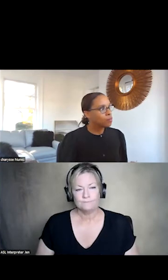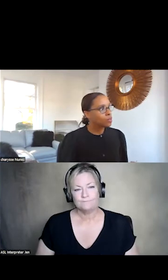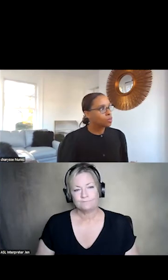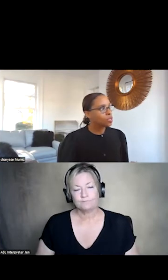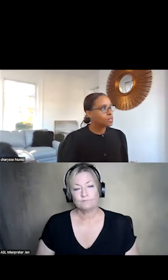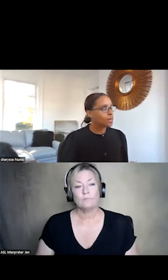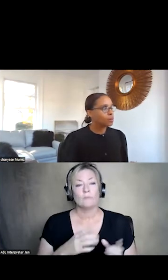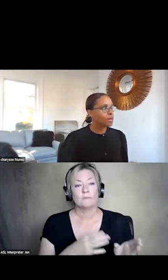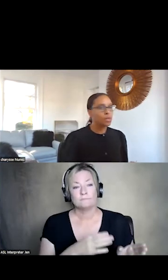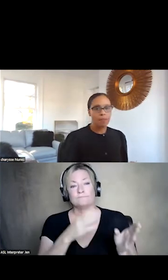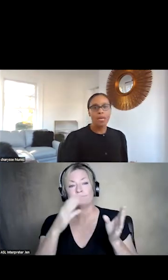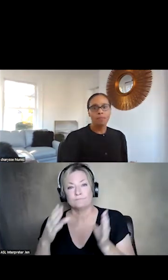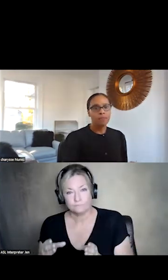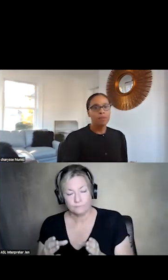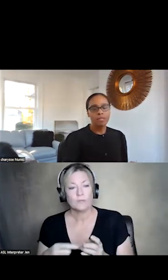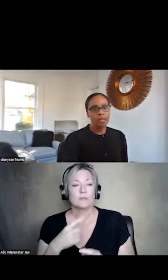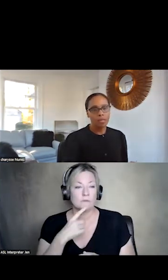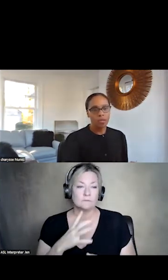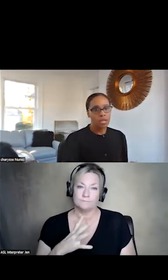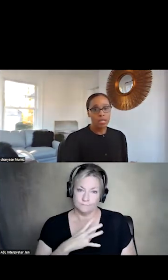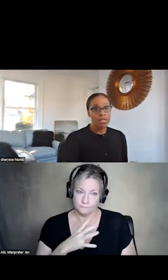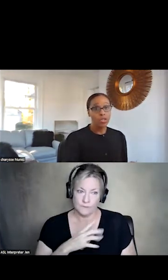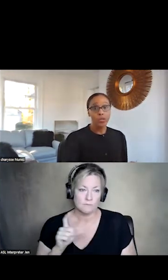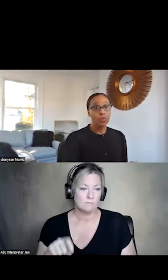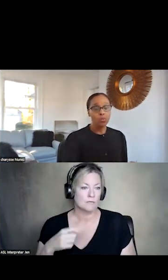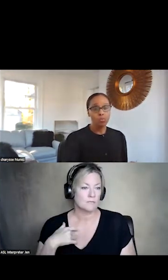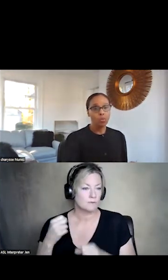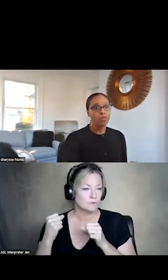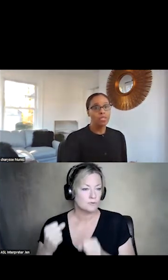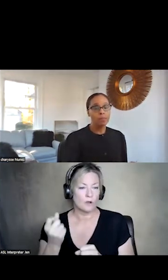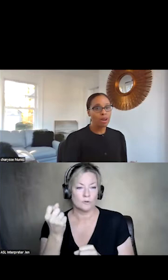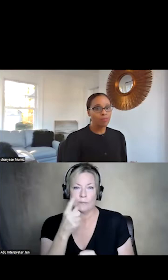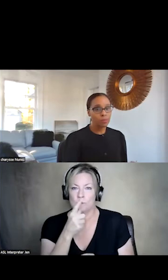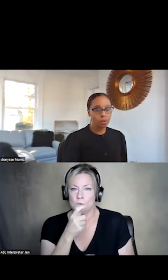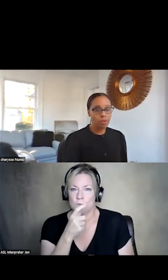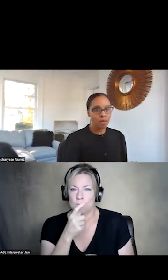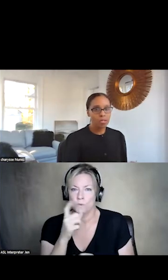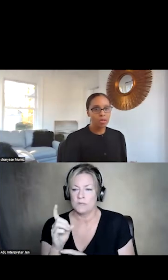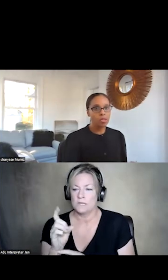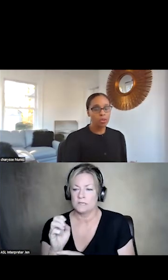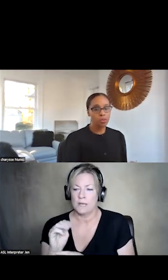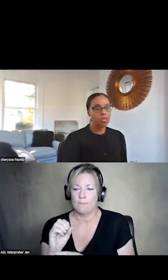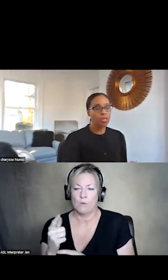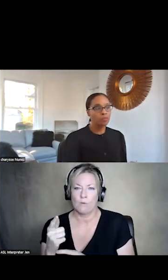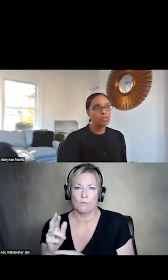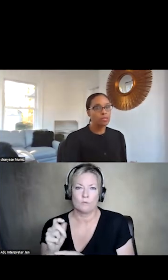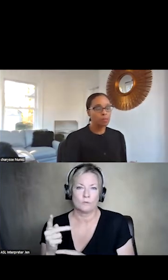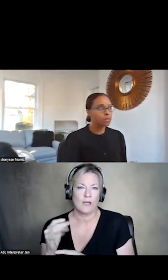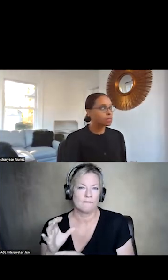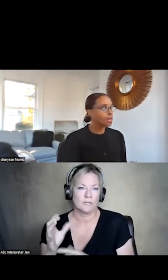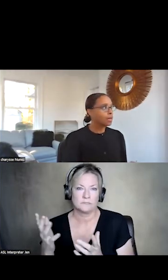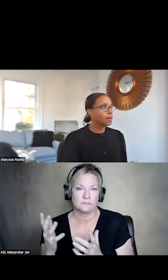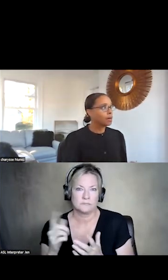We then went on to say, okay, we have to have a very solid understanding as to the who. What are the demographic profiles as we look across each of